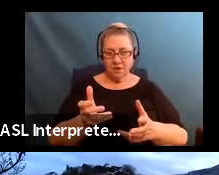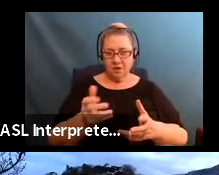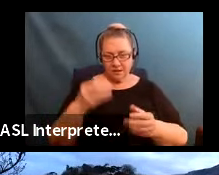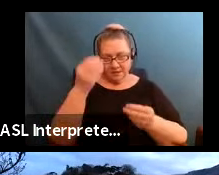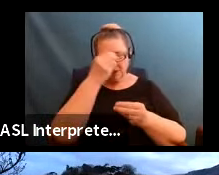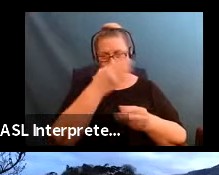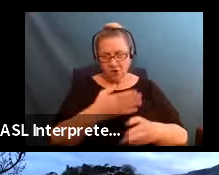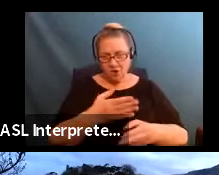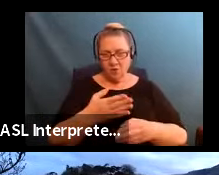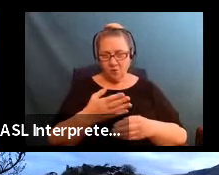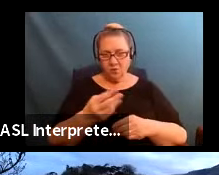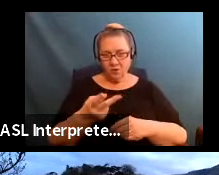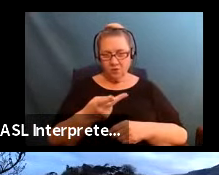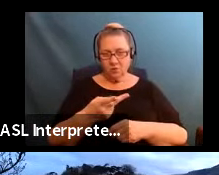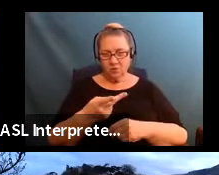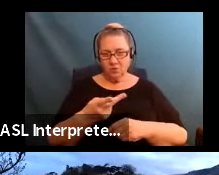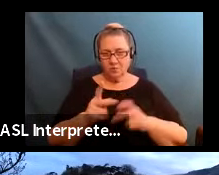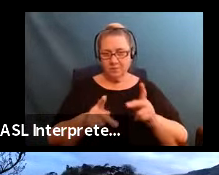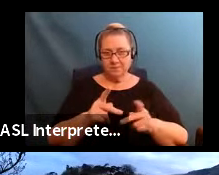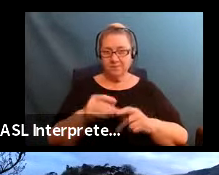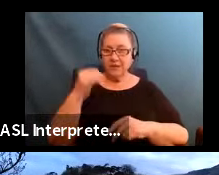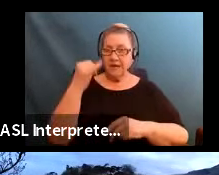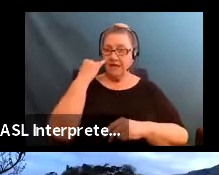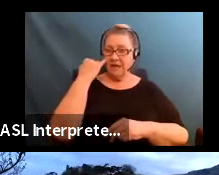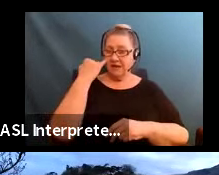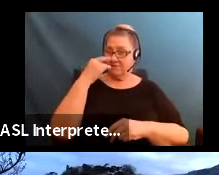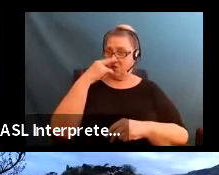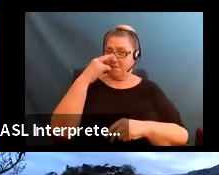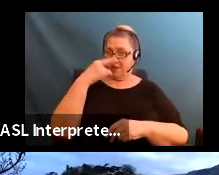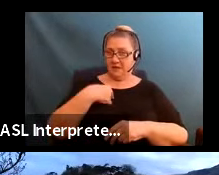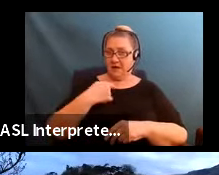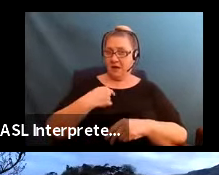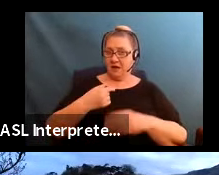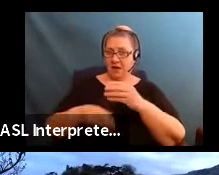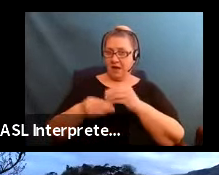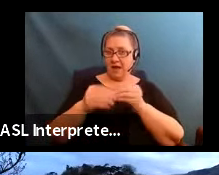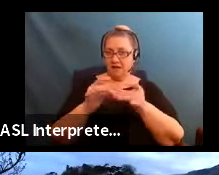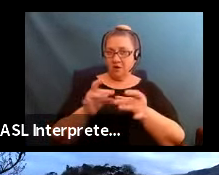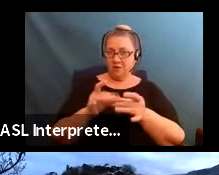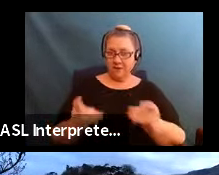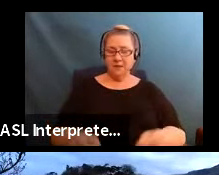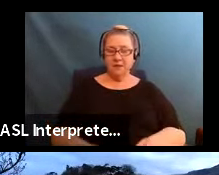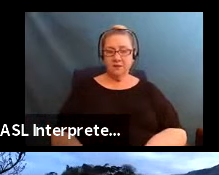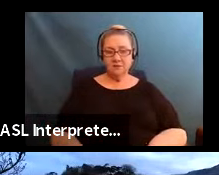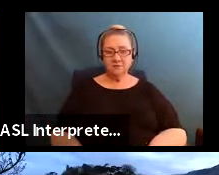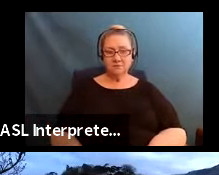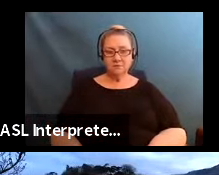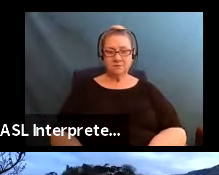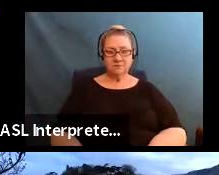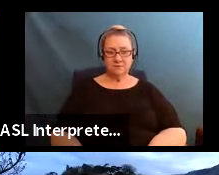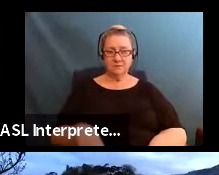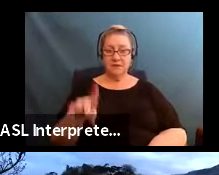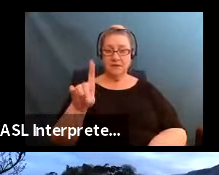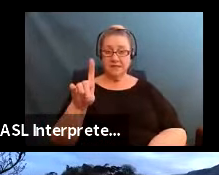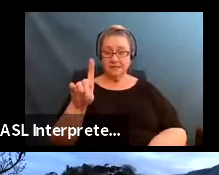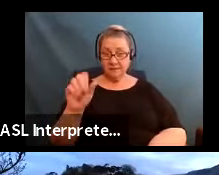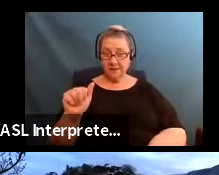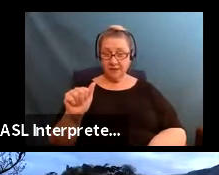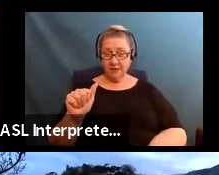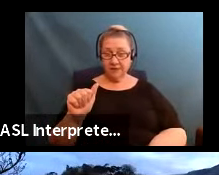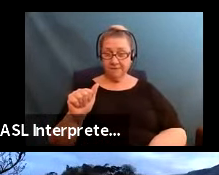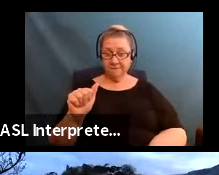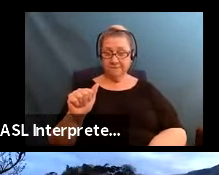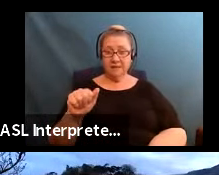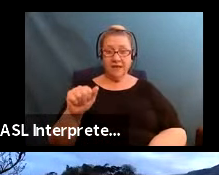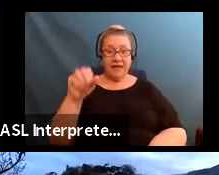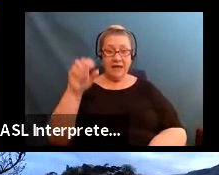area. And Tomas, if I may make a quick statement, Dr. Aragon, as related to disability, Down syndrome